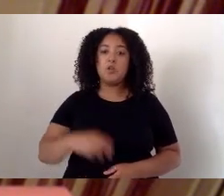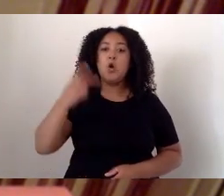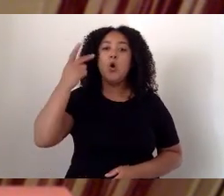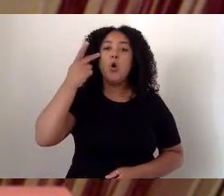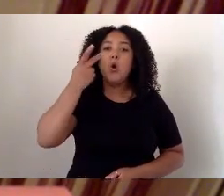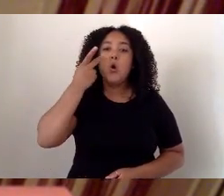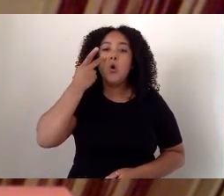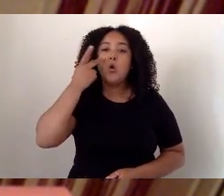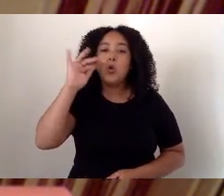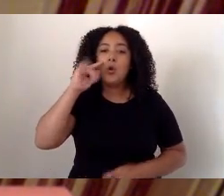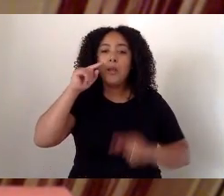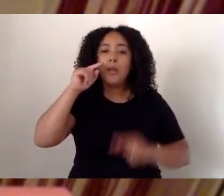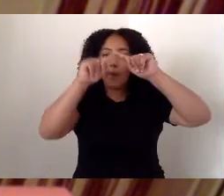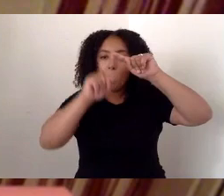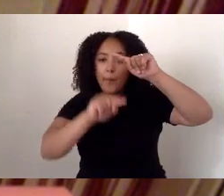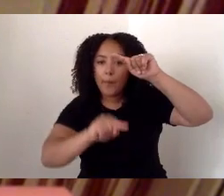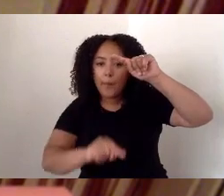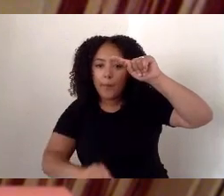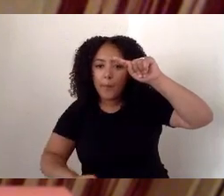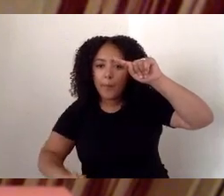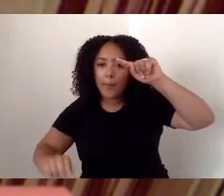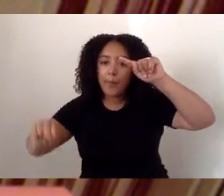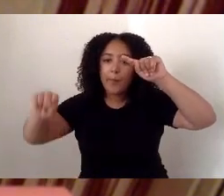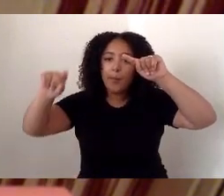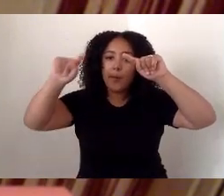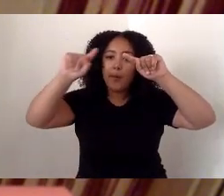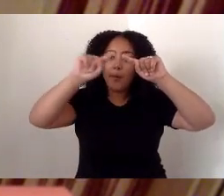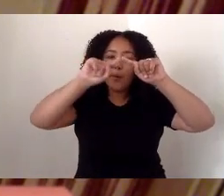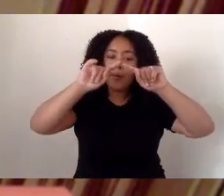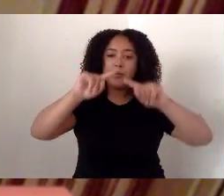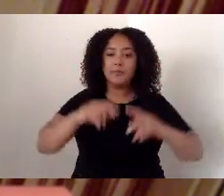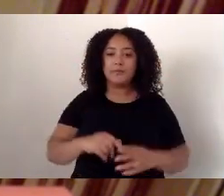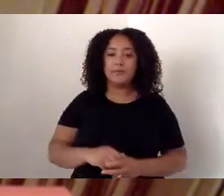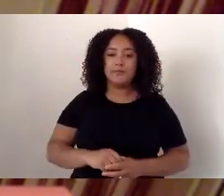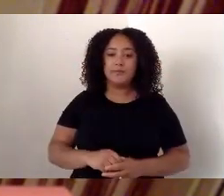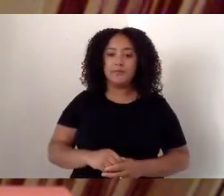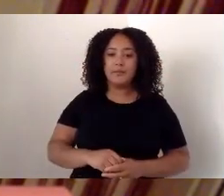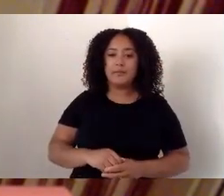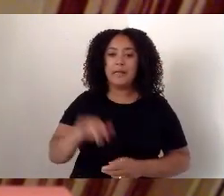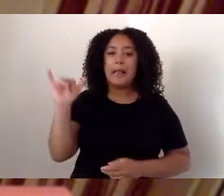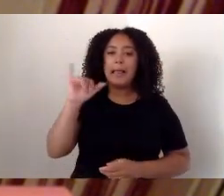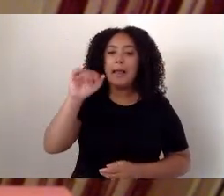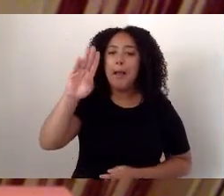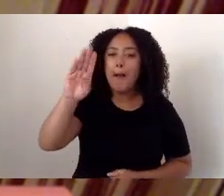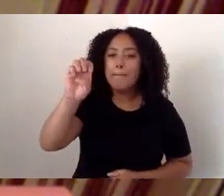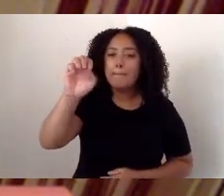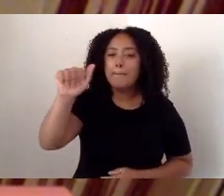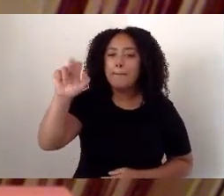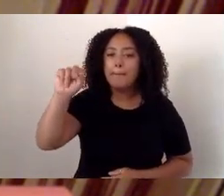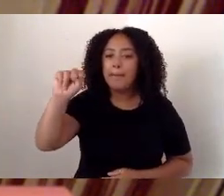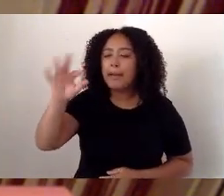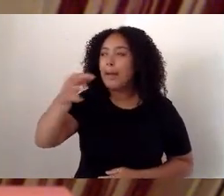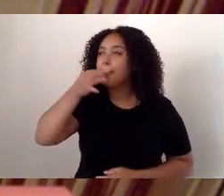Could be a pinto bean, but definitely not a chickpea. We want it to be long and